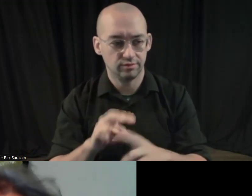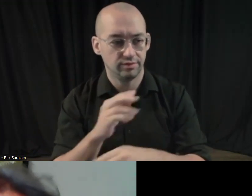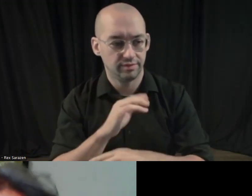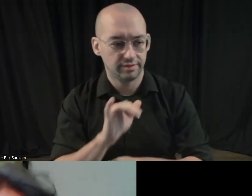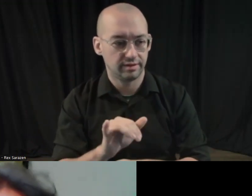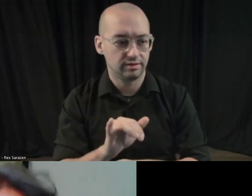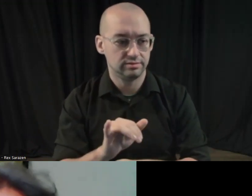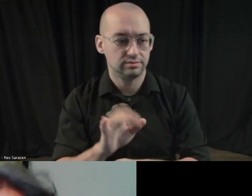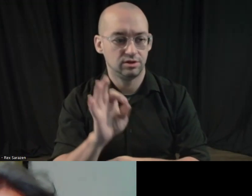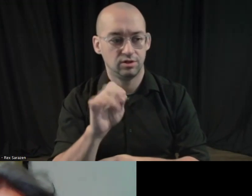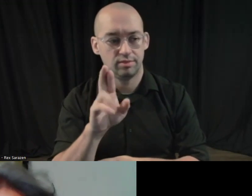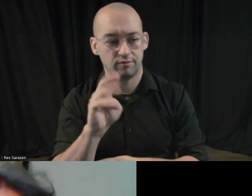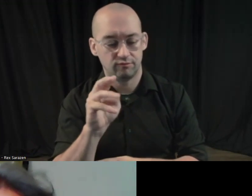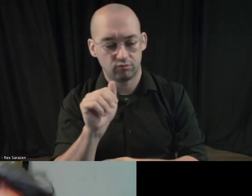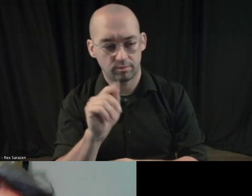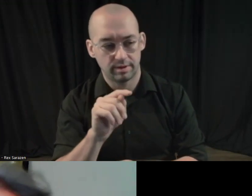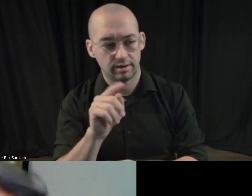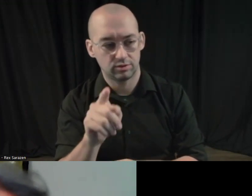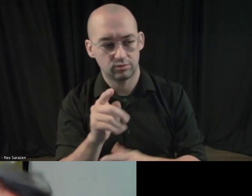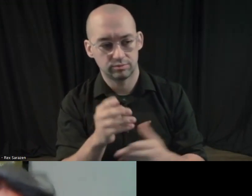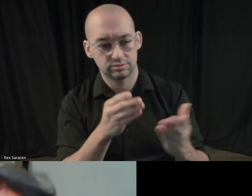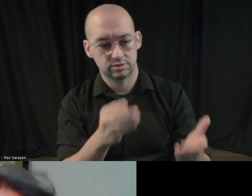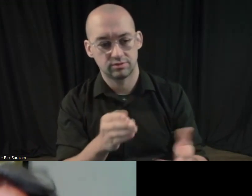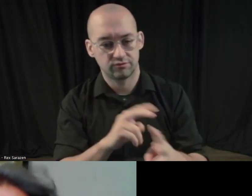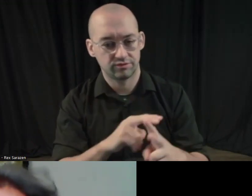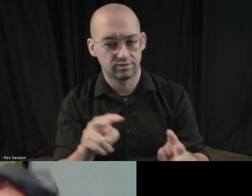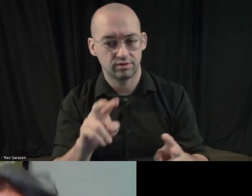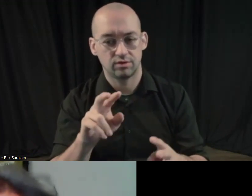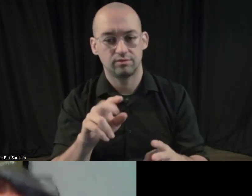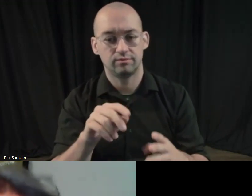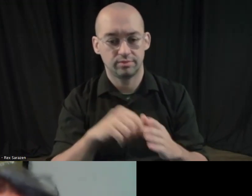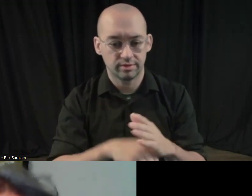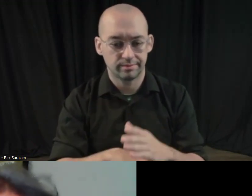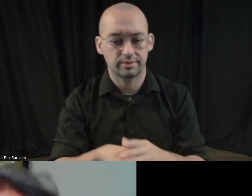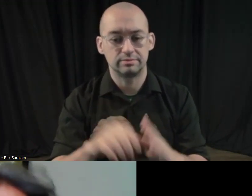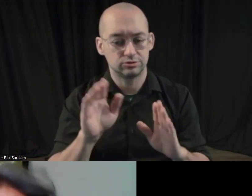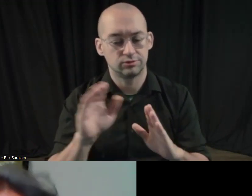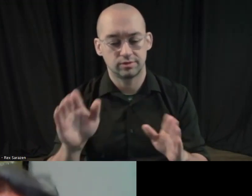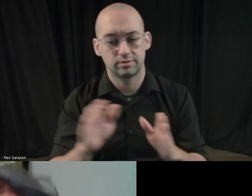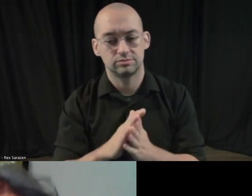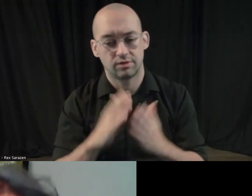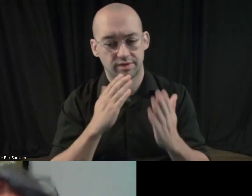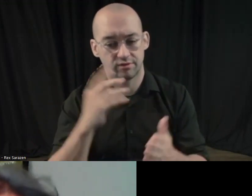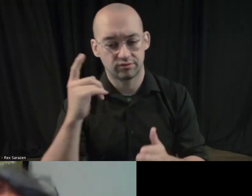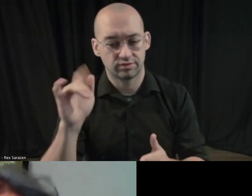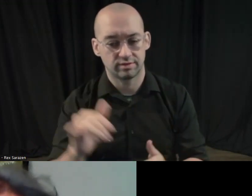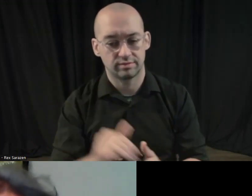you've presented is very thorough and great. So thank you for that.